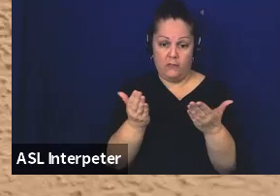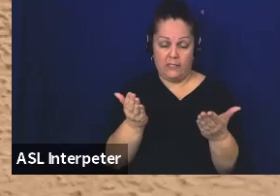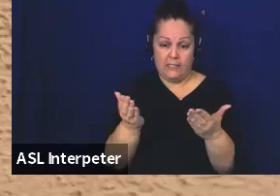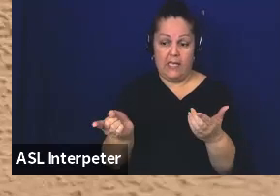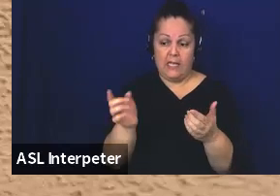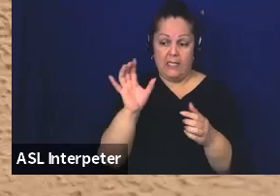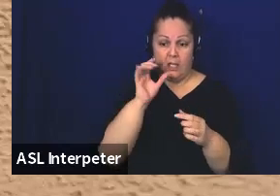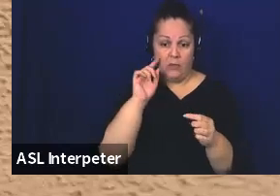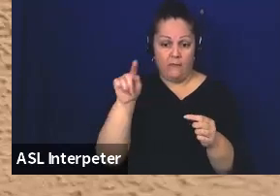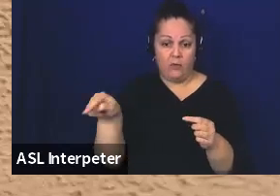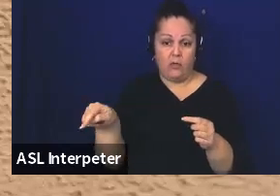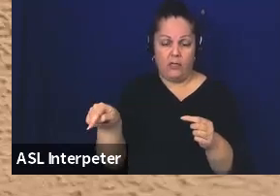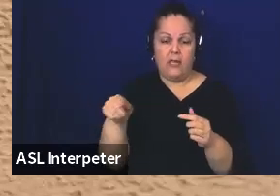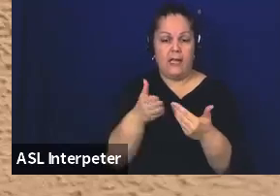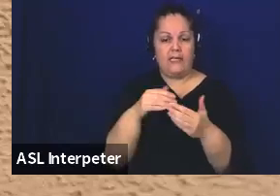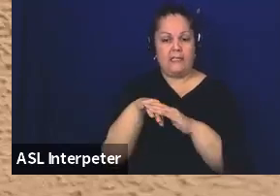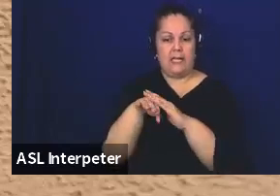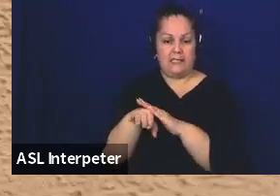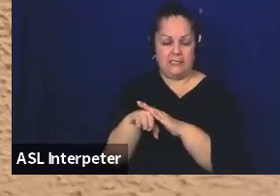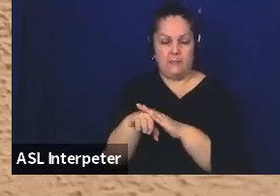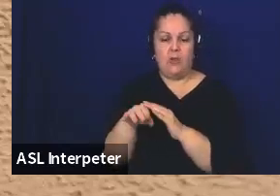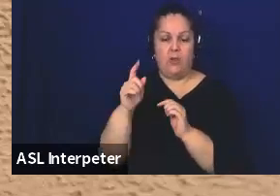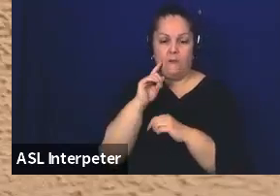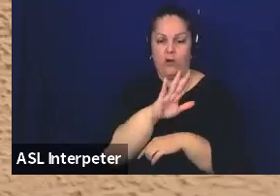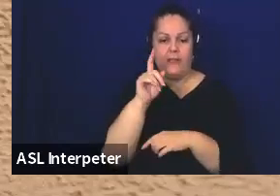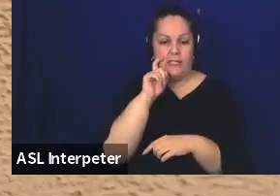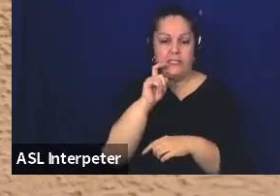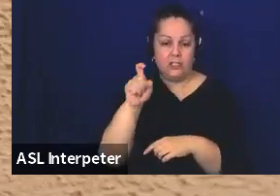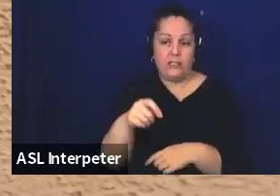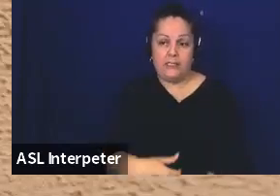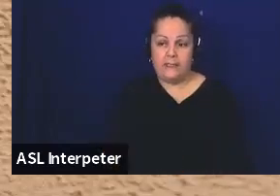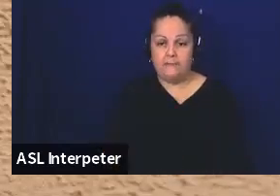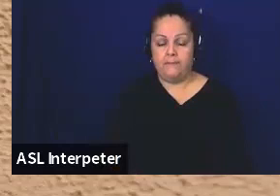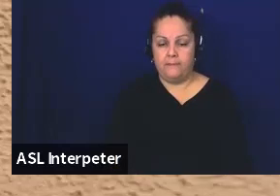are looking for are easily accessible for their gender needs.